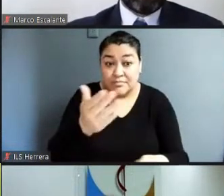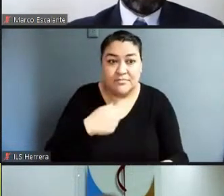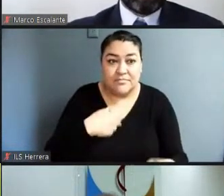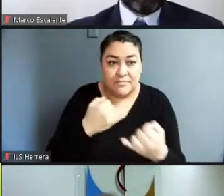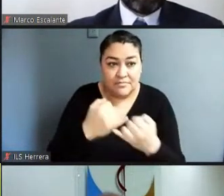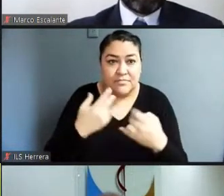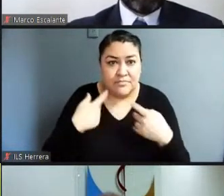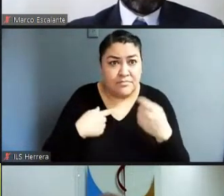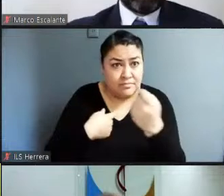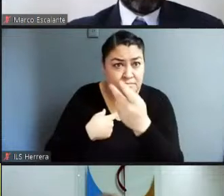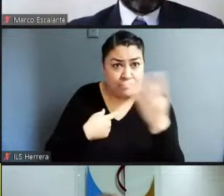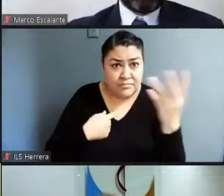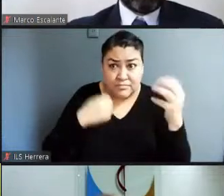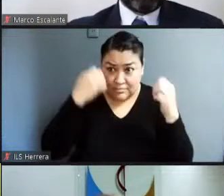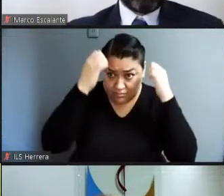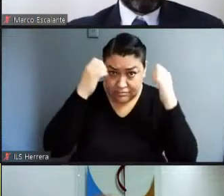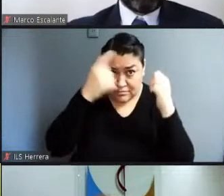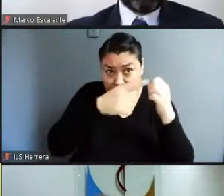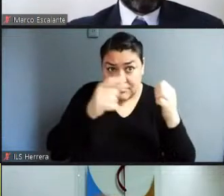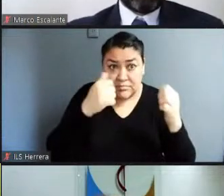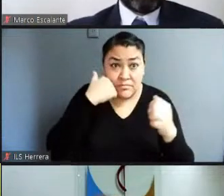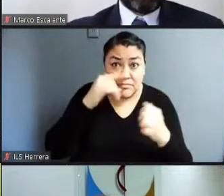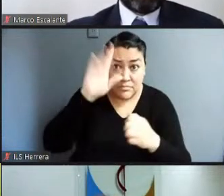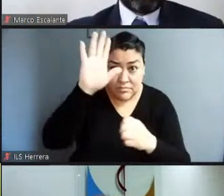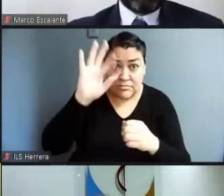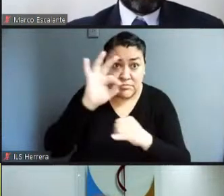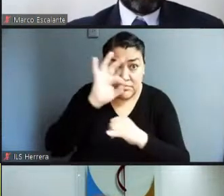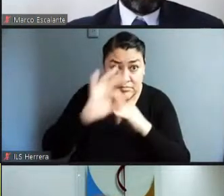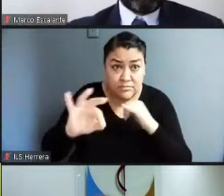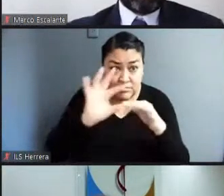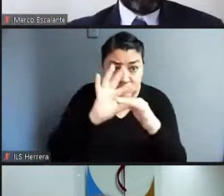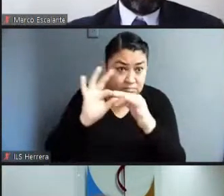to give the floor to the